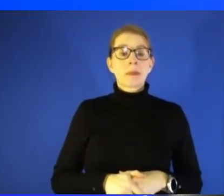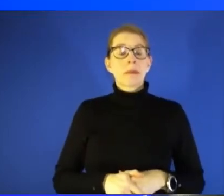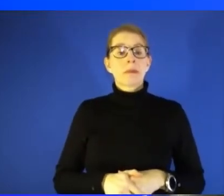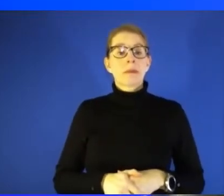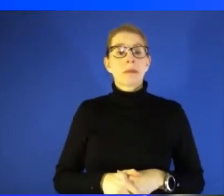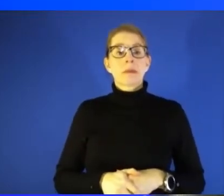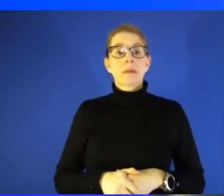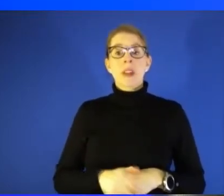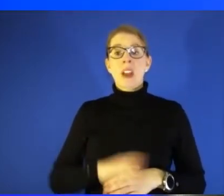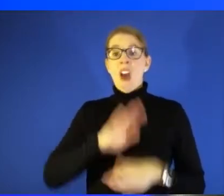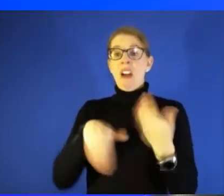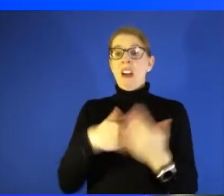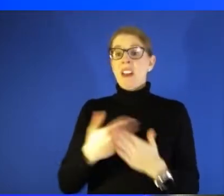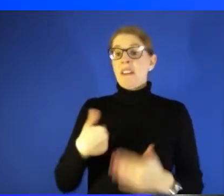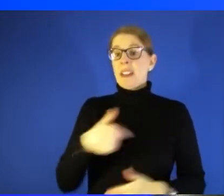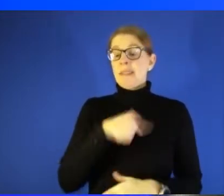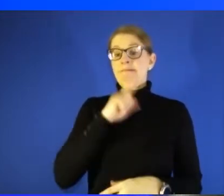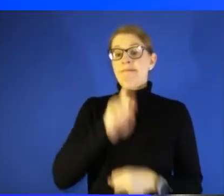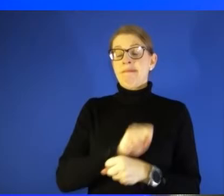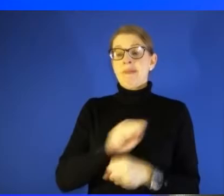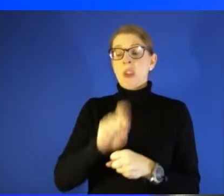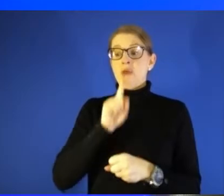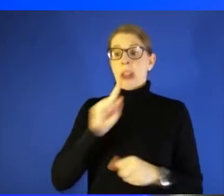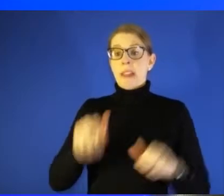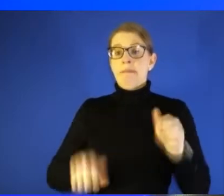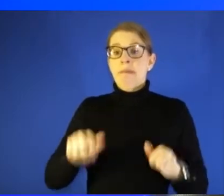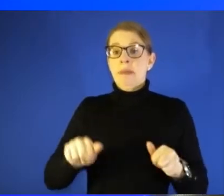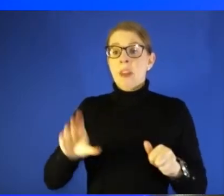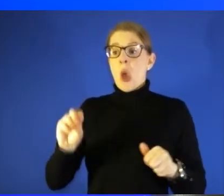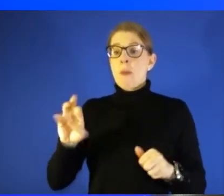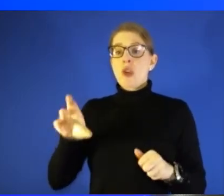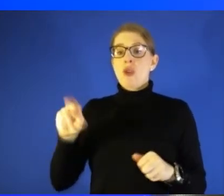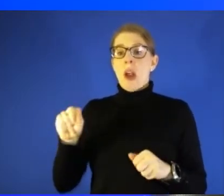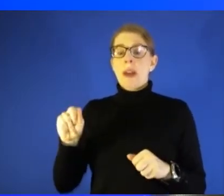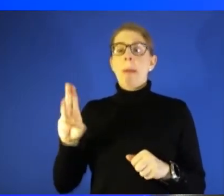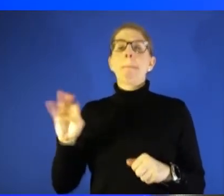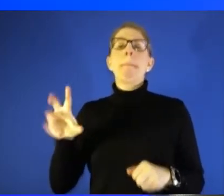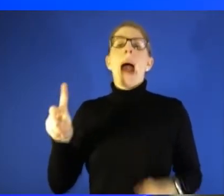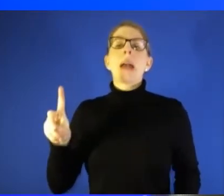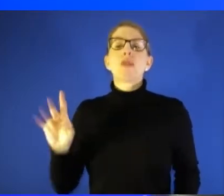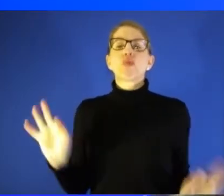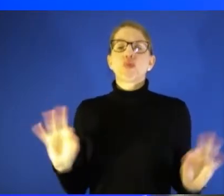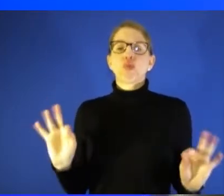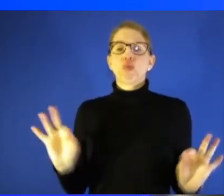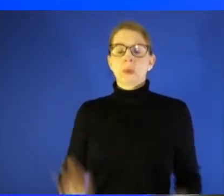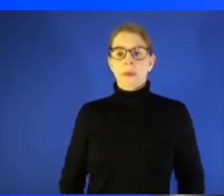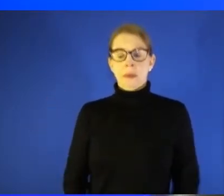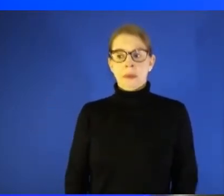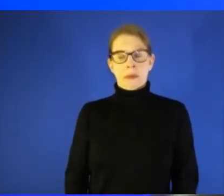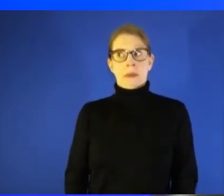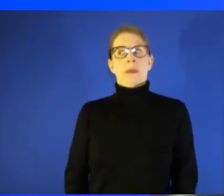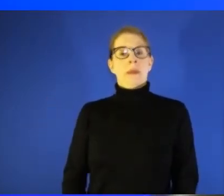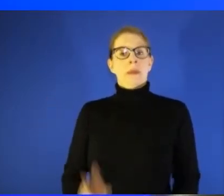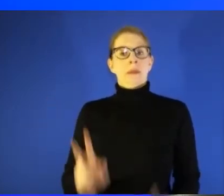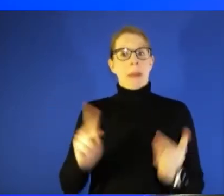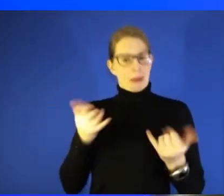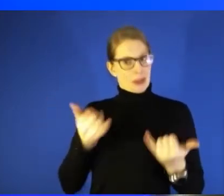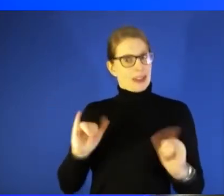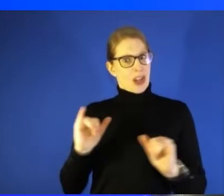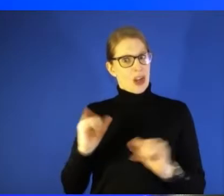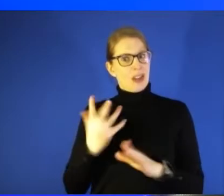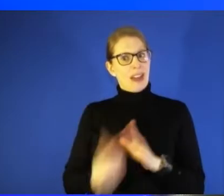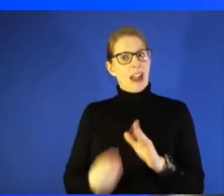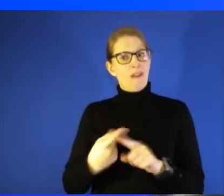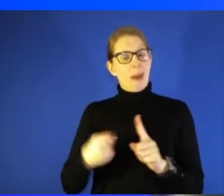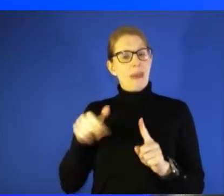us really hesitate when people call Omicron mild. And there are people that still die of this disease. Not